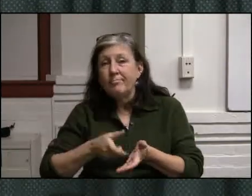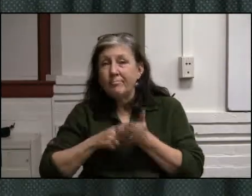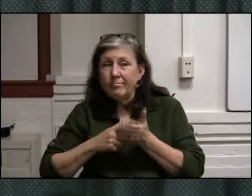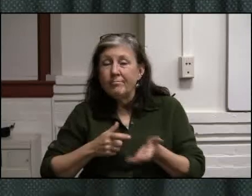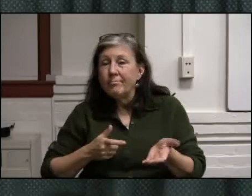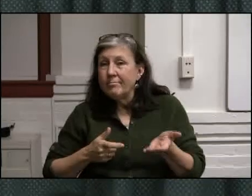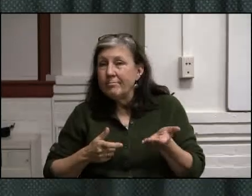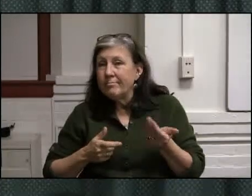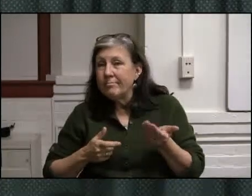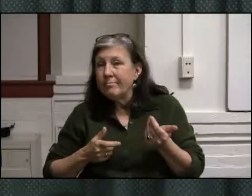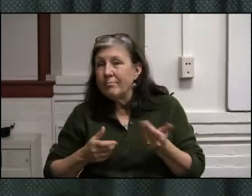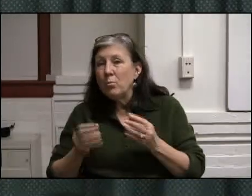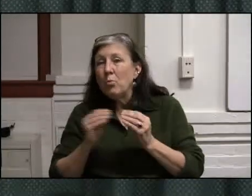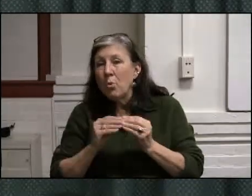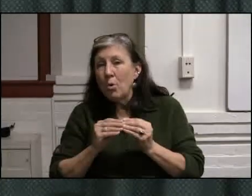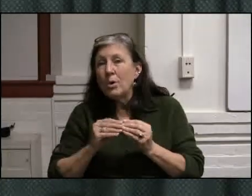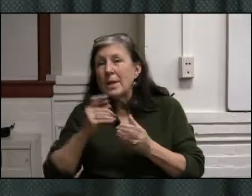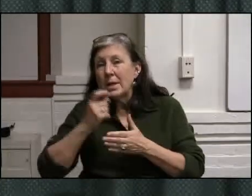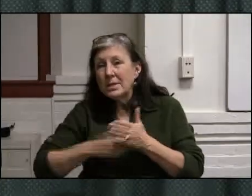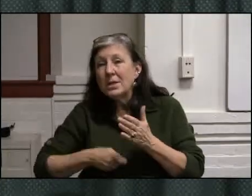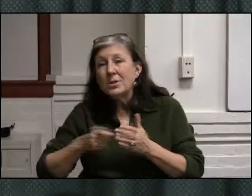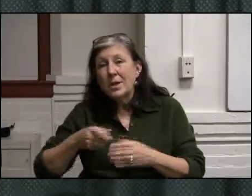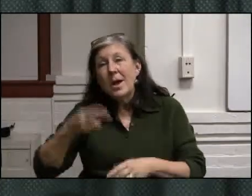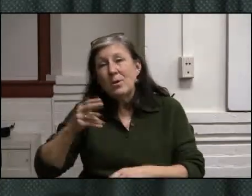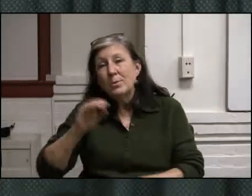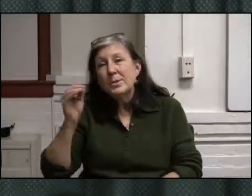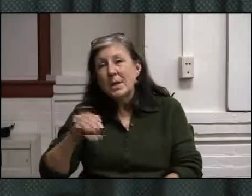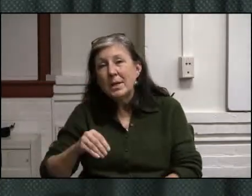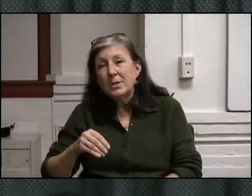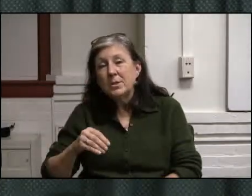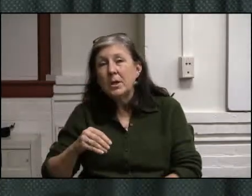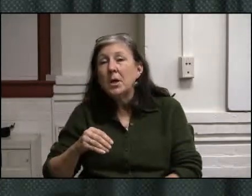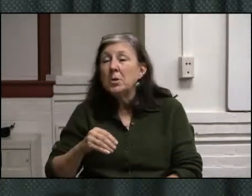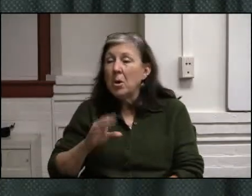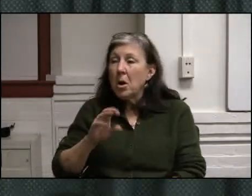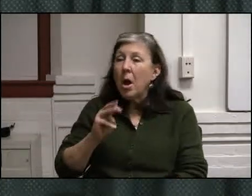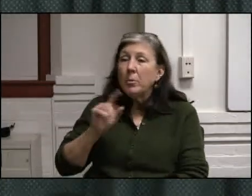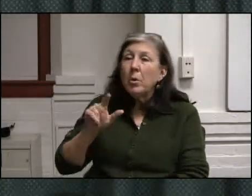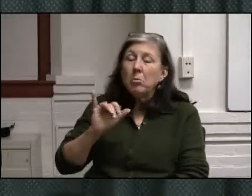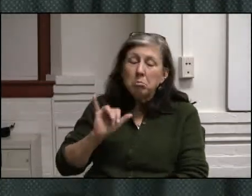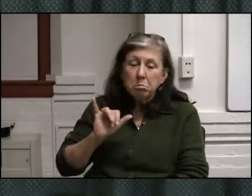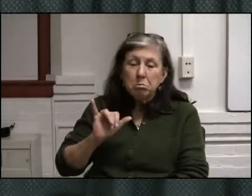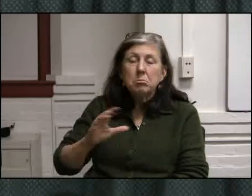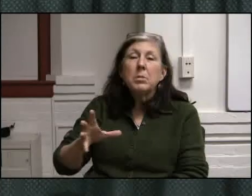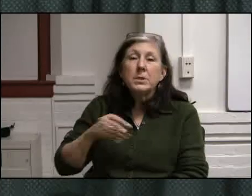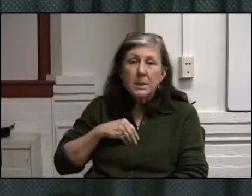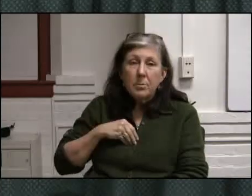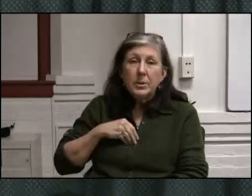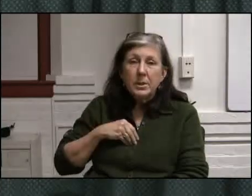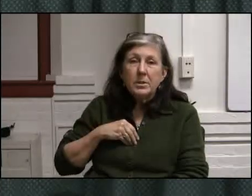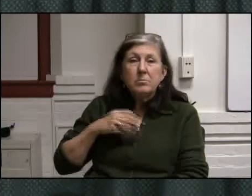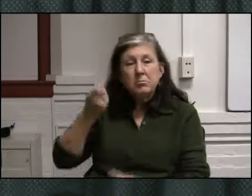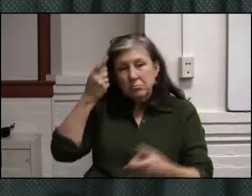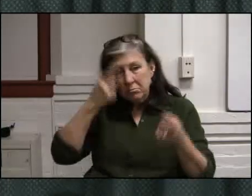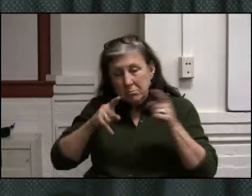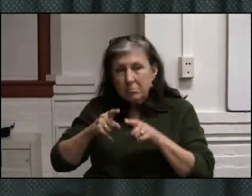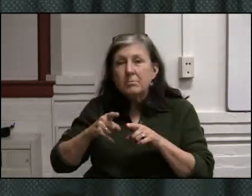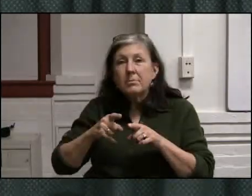of taxation percentage, they accepted that, and that's where we've landed. And